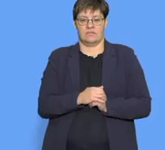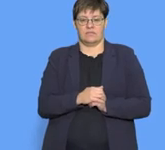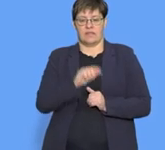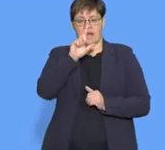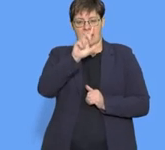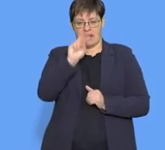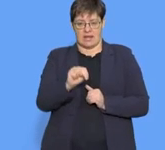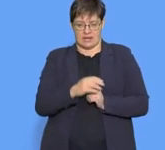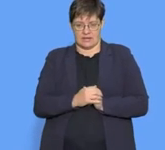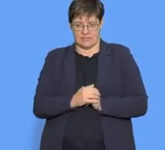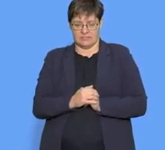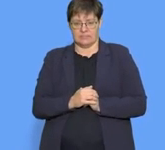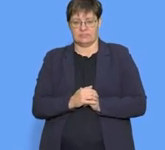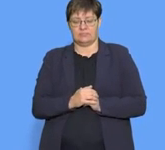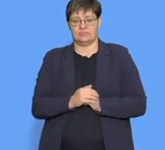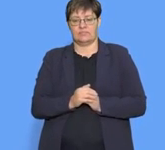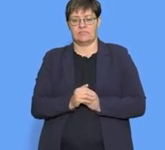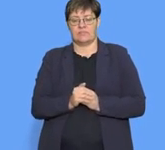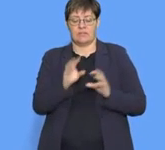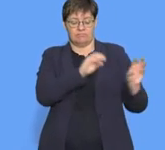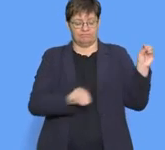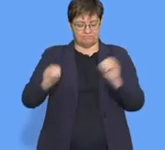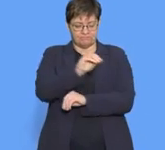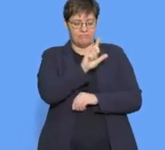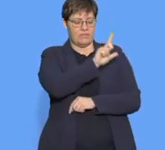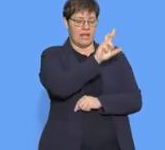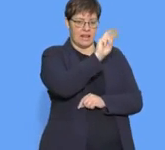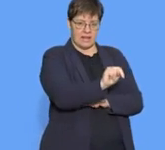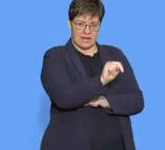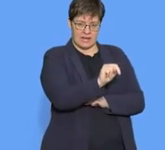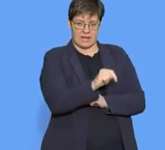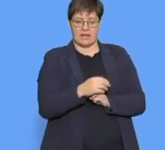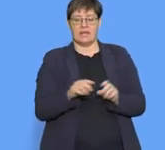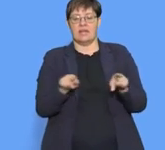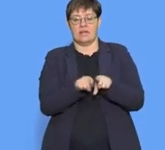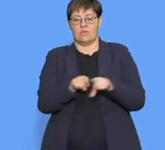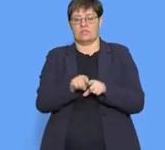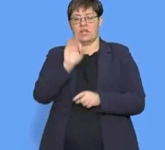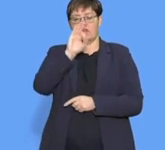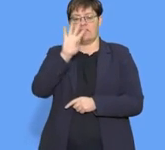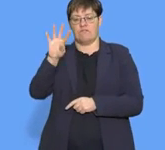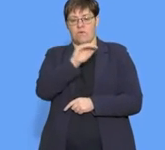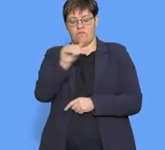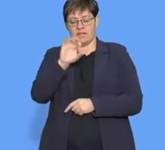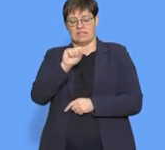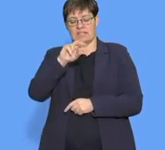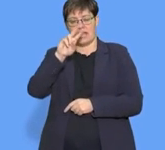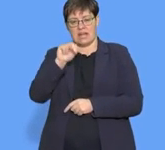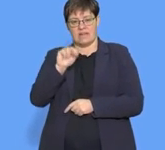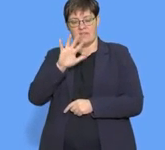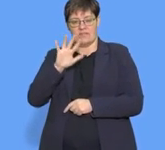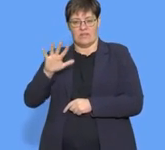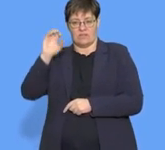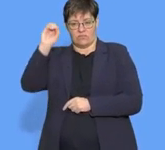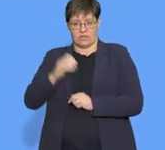opposite over hypotenuse. So rearranging this a little bit, we're going to end up with ln is equal to